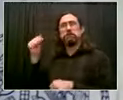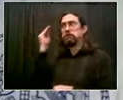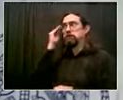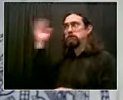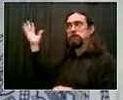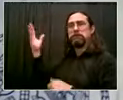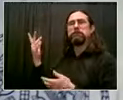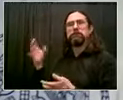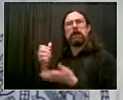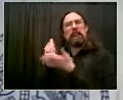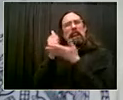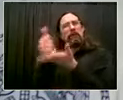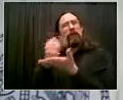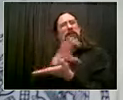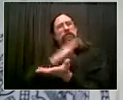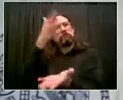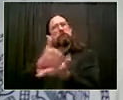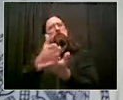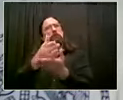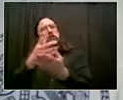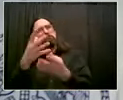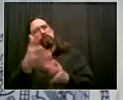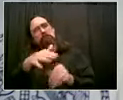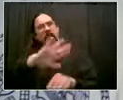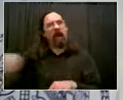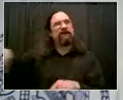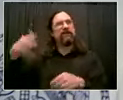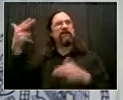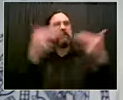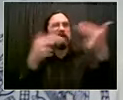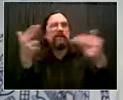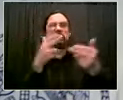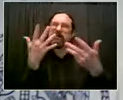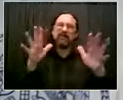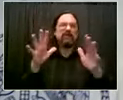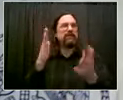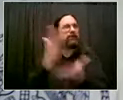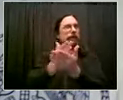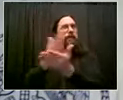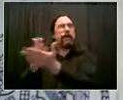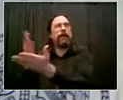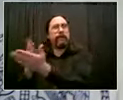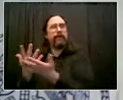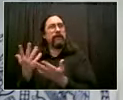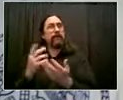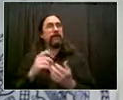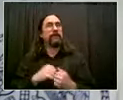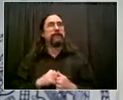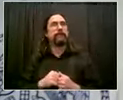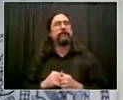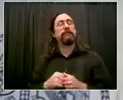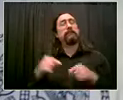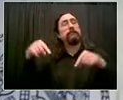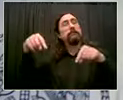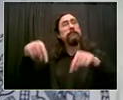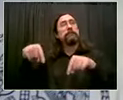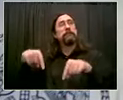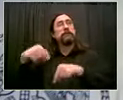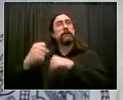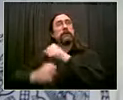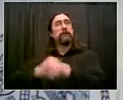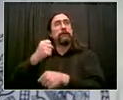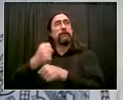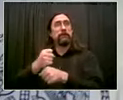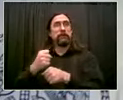year. Just a few years ago, that number was 53% in 2017. Obviously, we need to keep adjusting